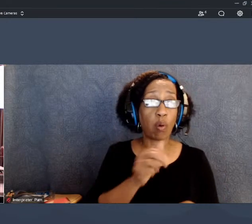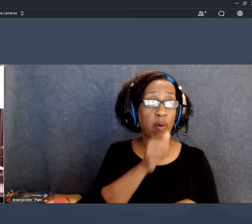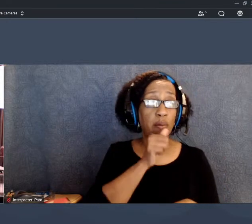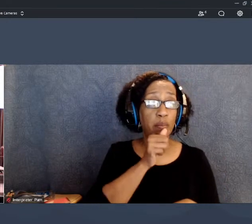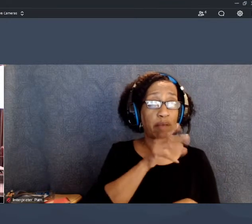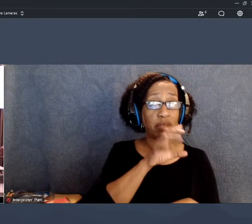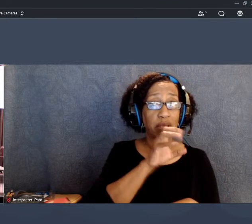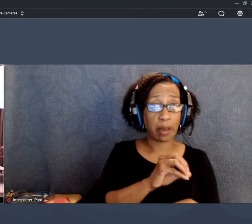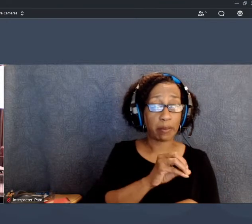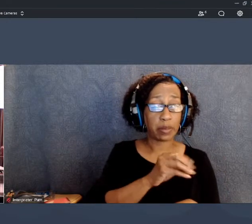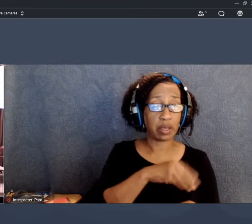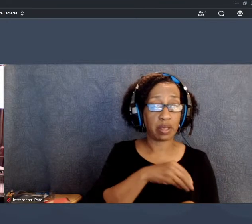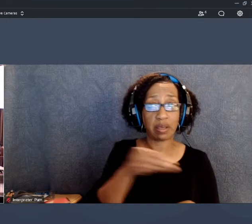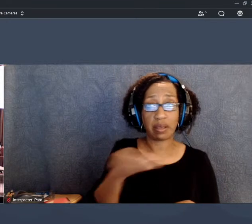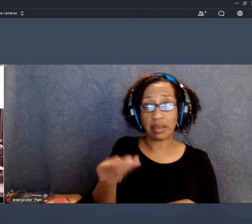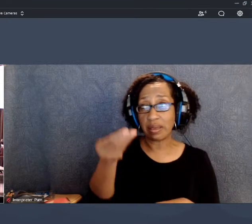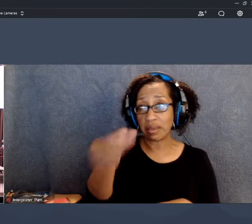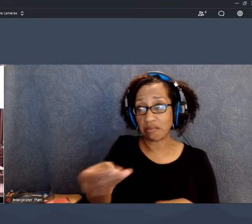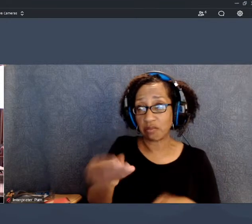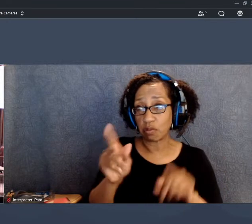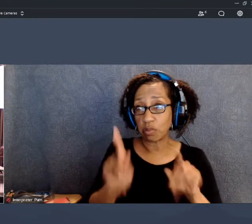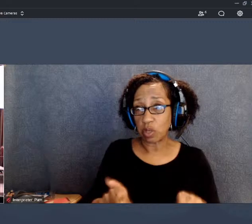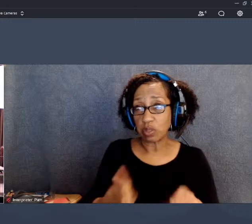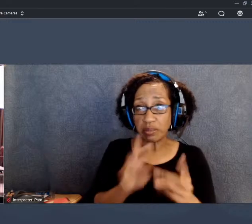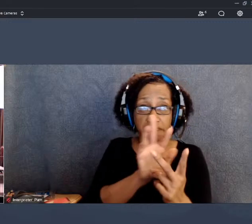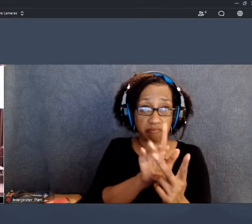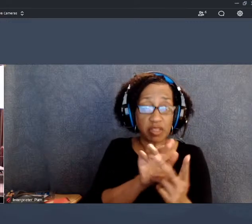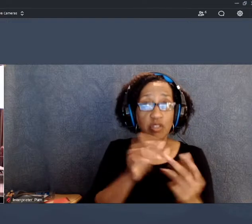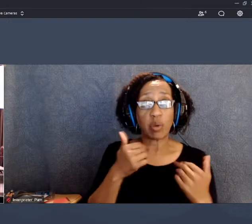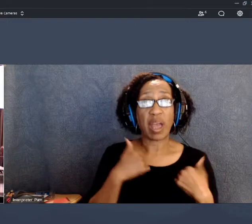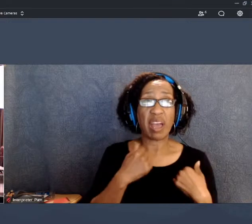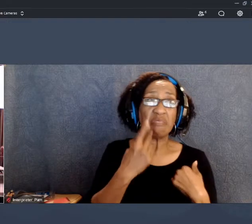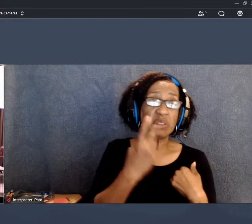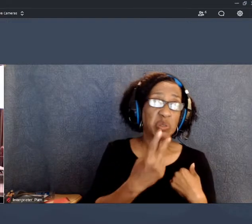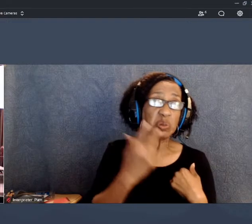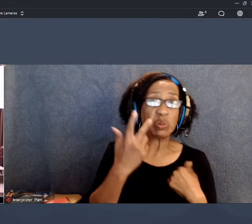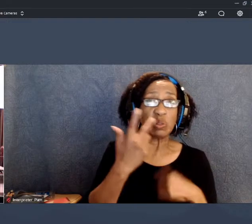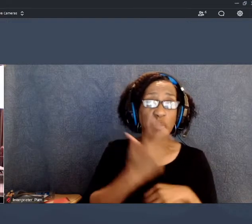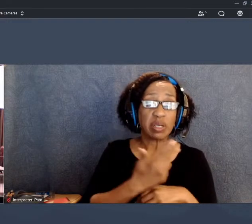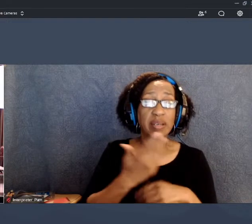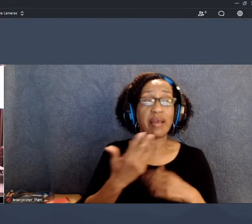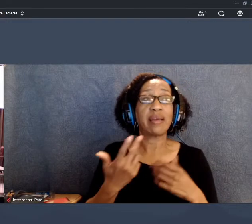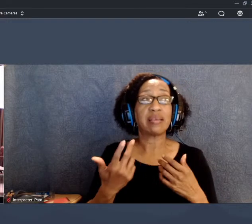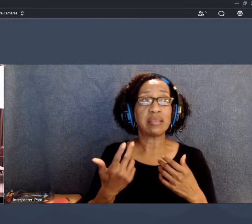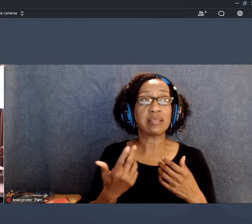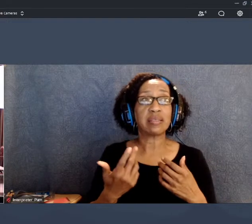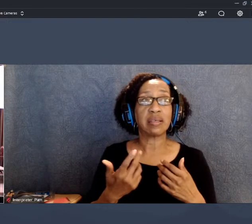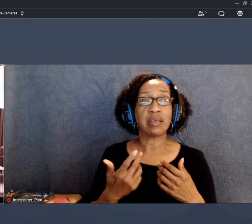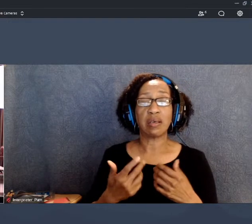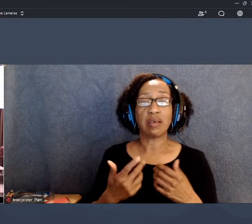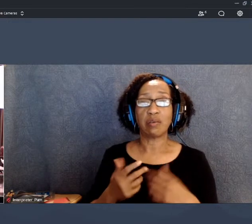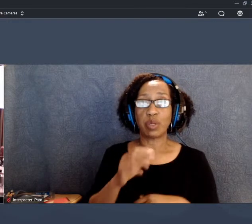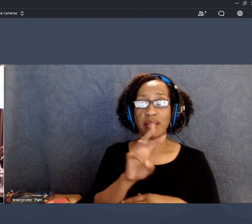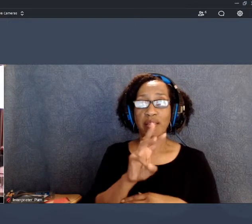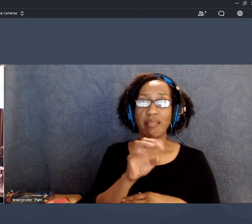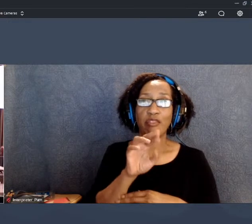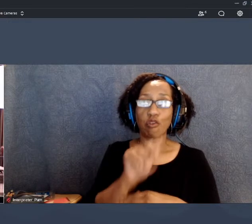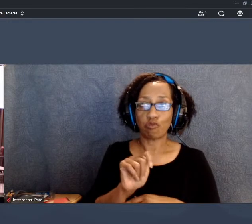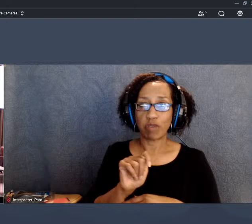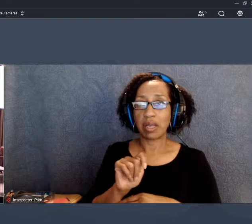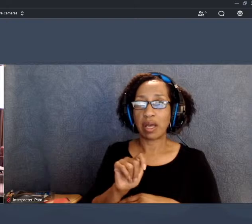writ, then you have usually 2 or 3 more days before they come and execute the writ of possession. And then at that point in